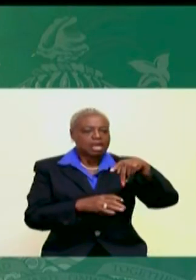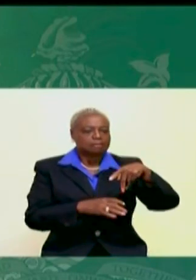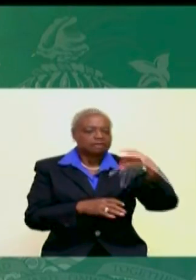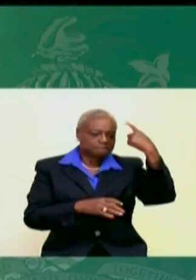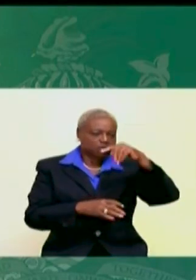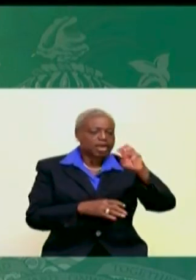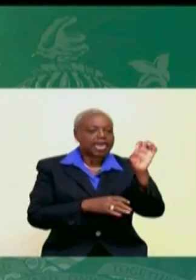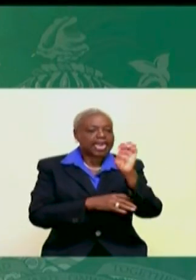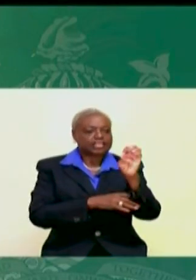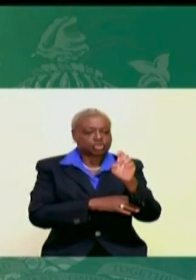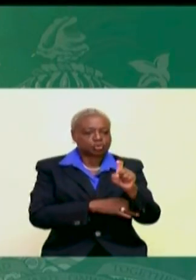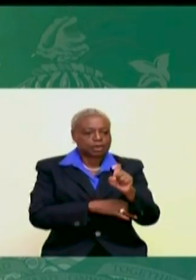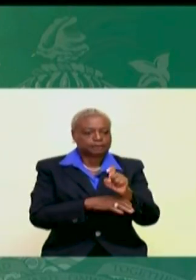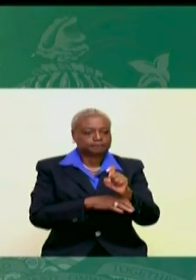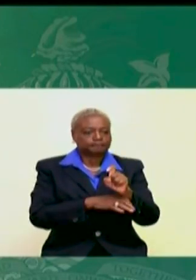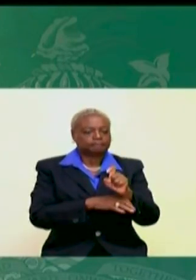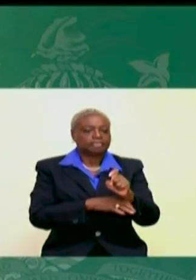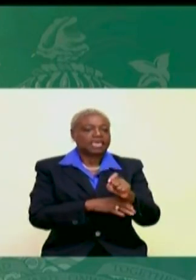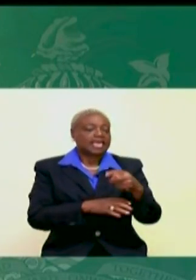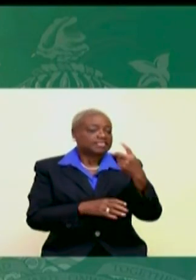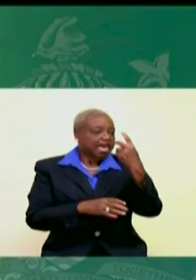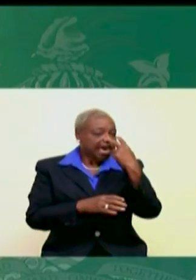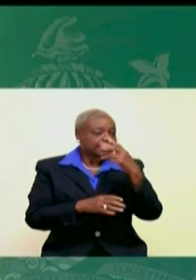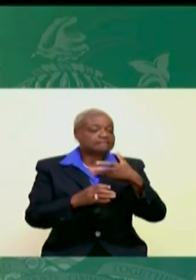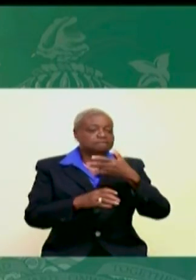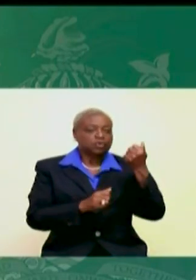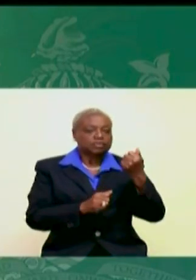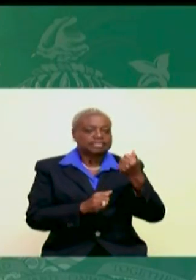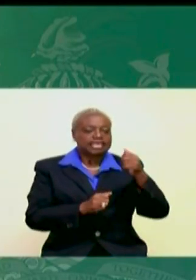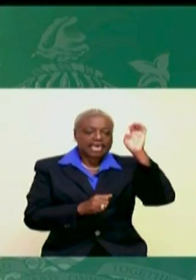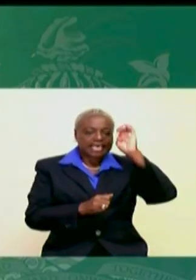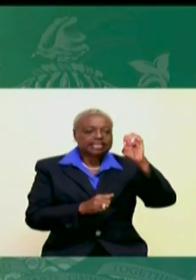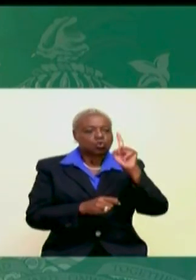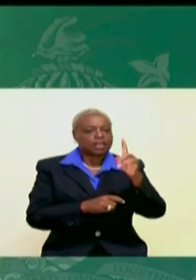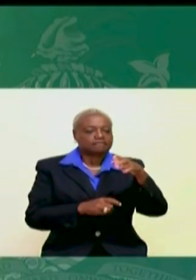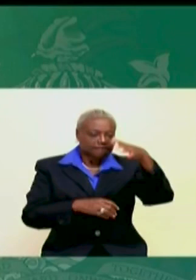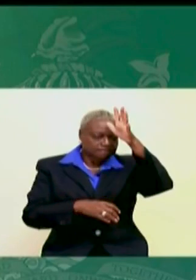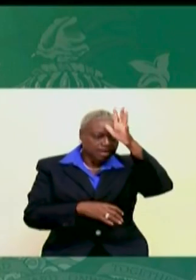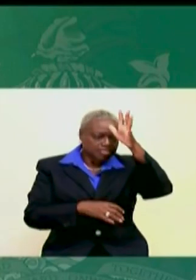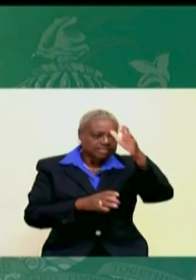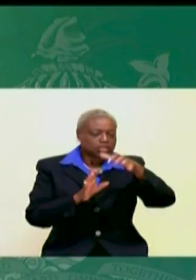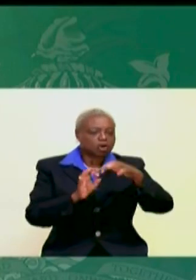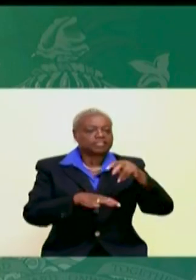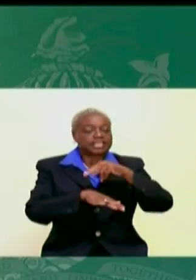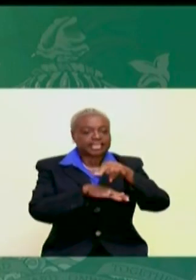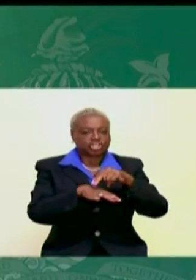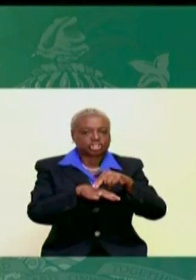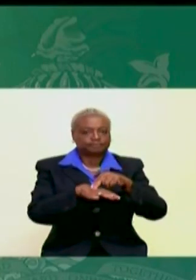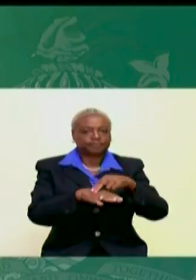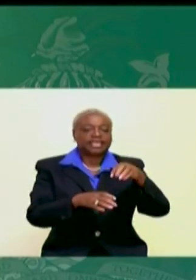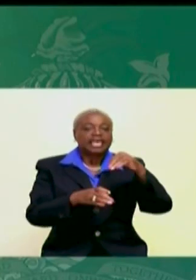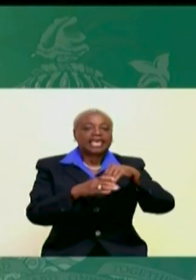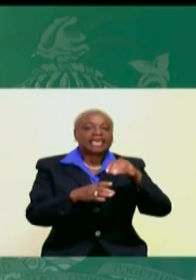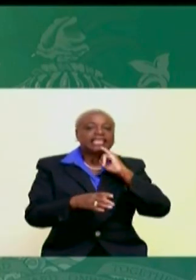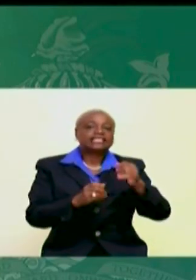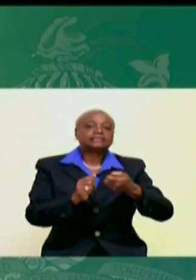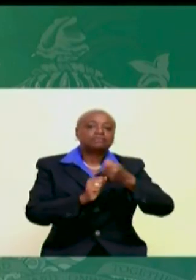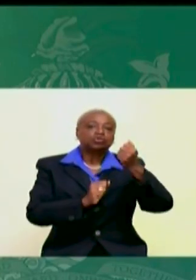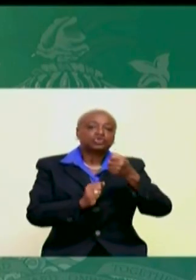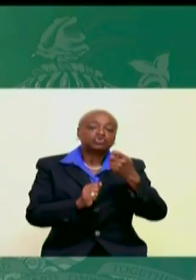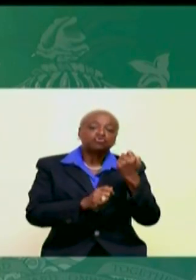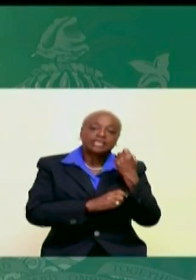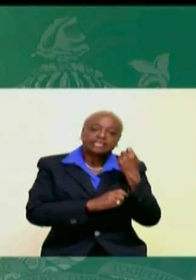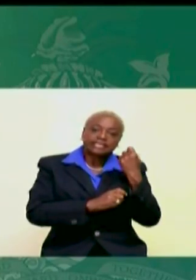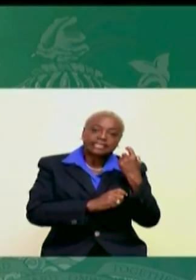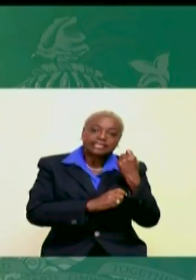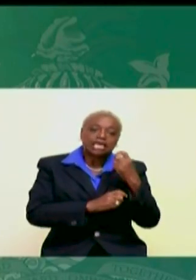of most, Mr. Smith is considered one of the fathers of the nation. In his most recent civic